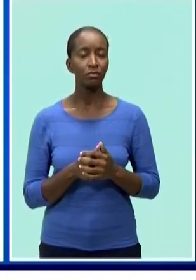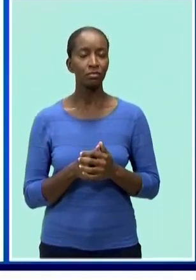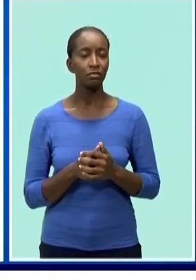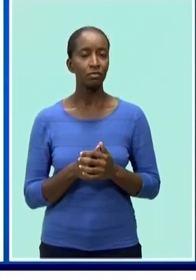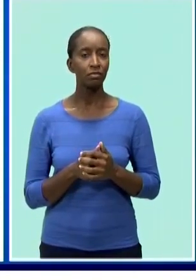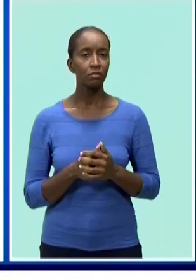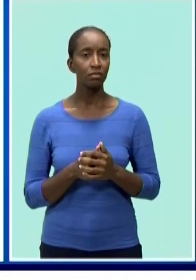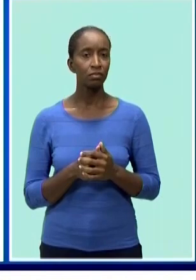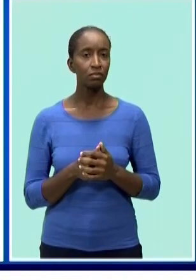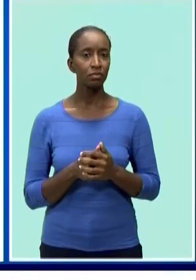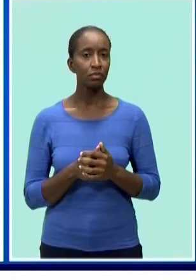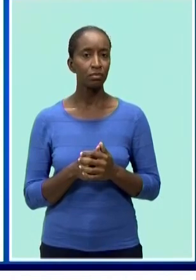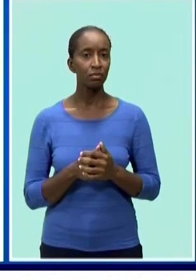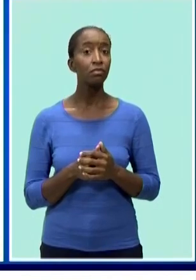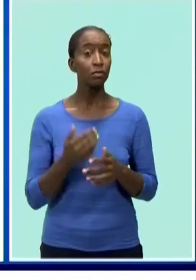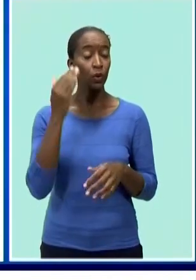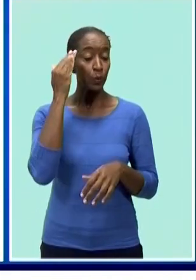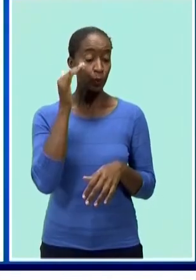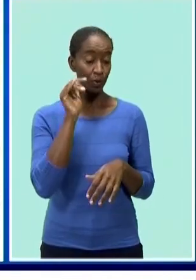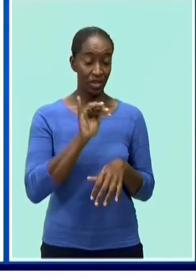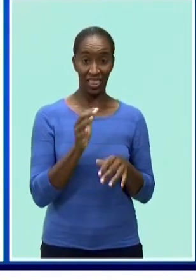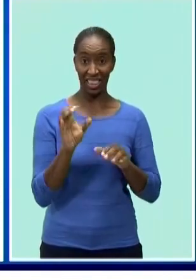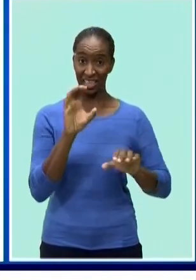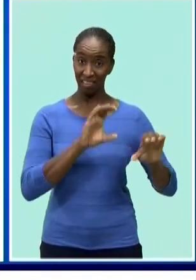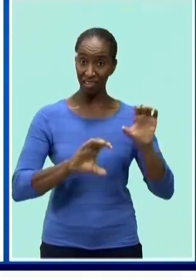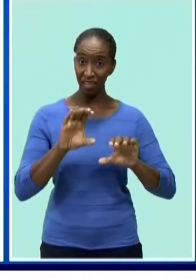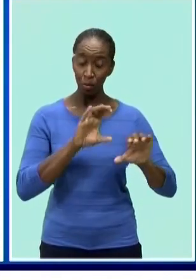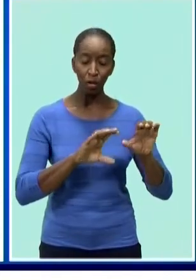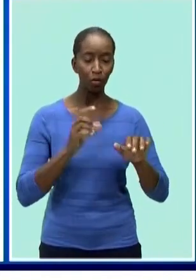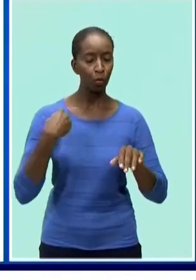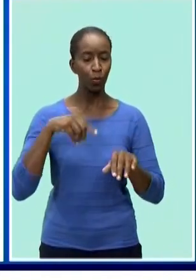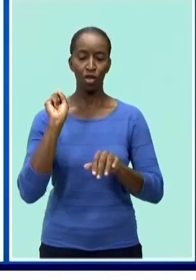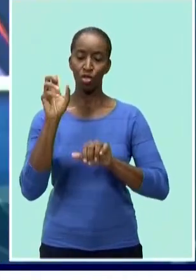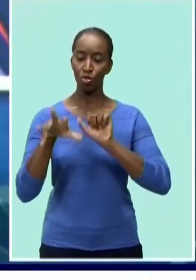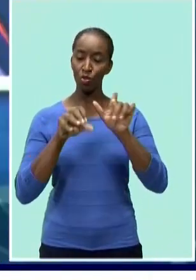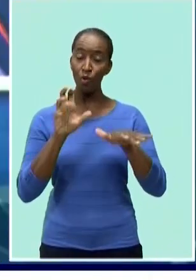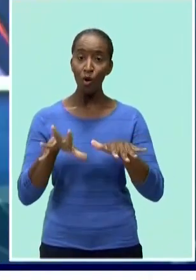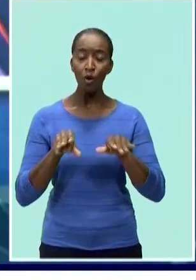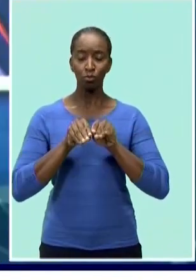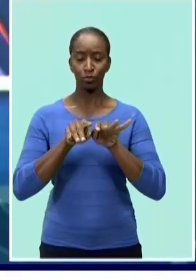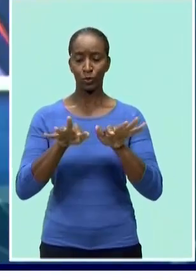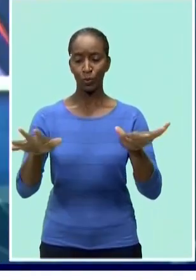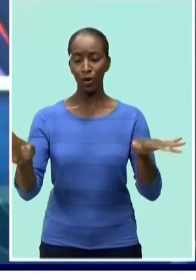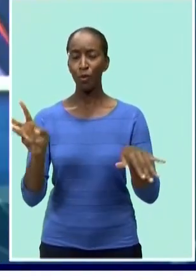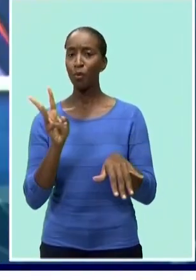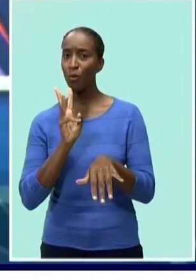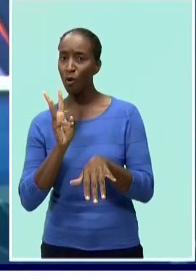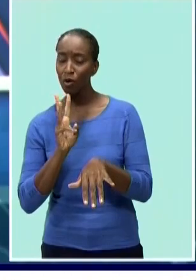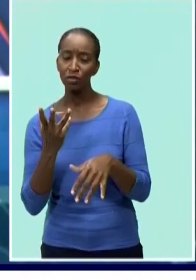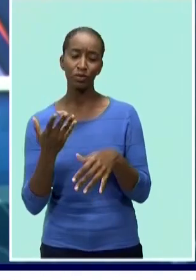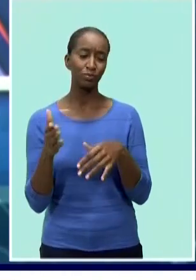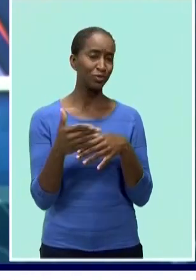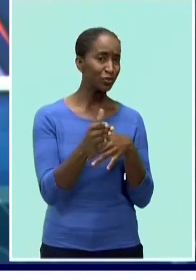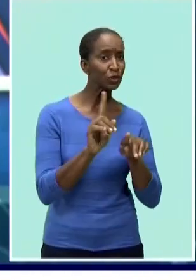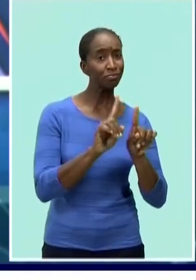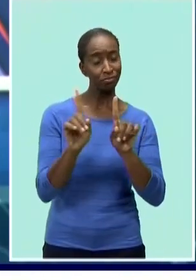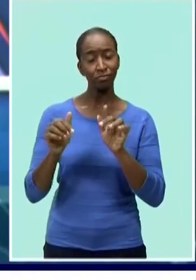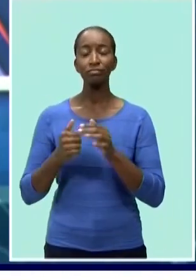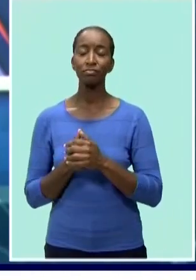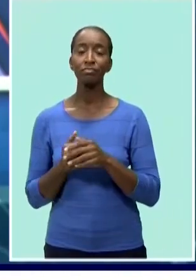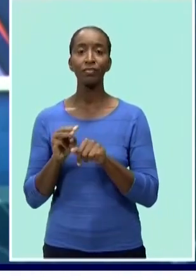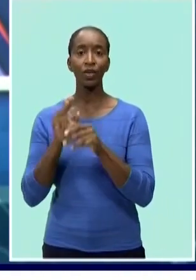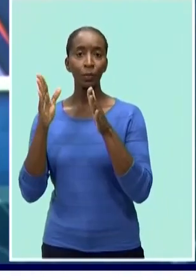disappear. These same chemicals are entering our water and entering our fish. Well, the Minister of Maritime Affairs and the Blue Economy, Kirk